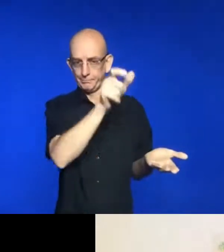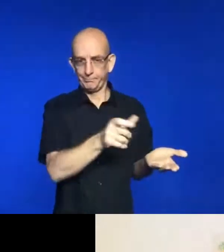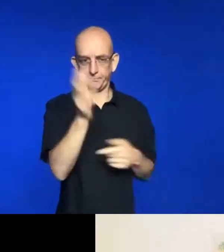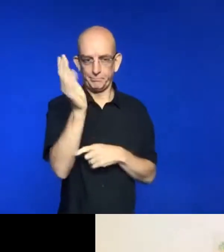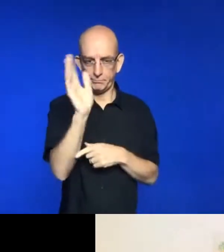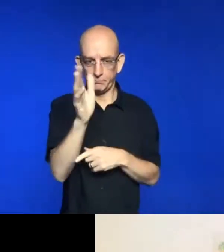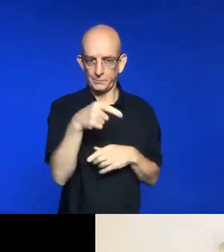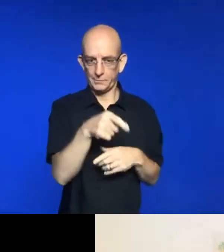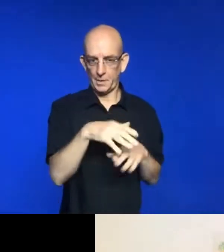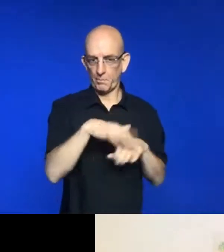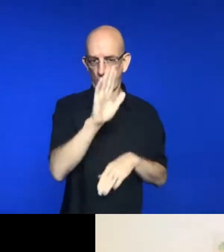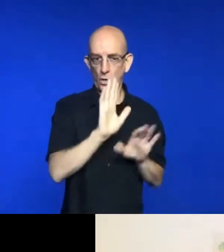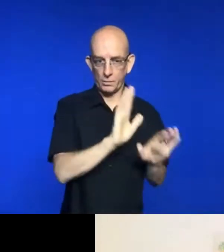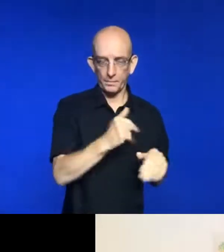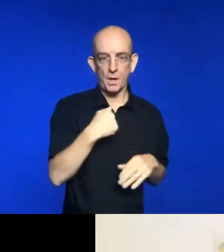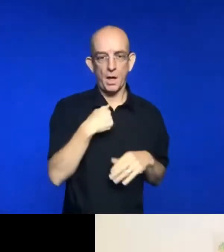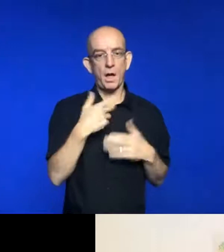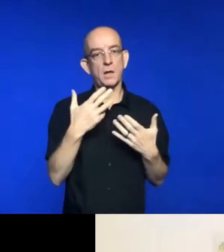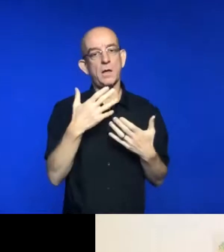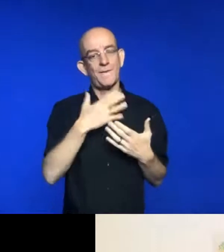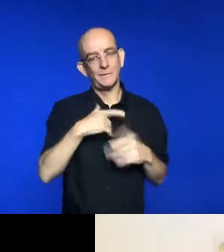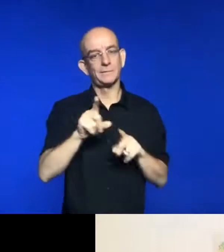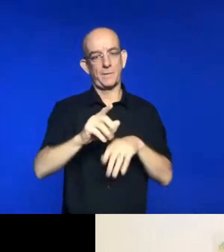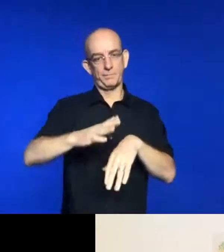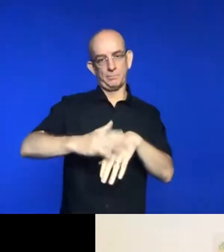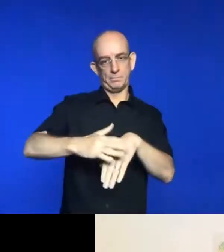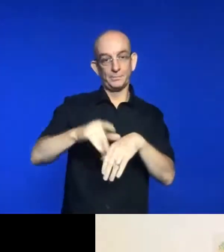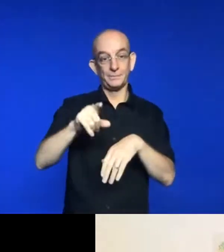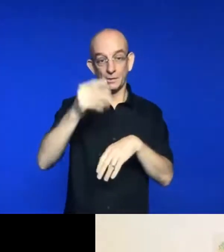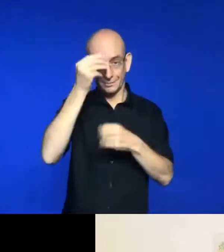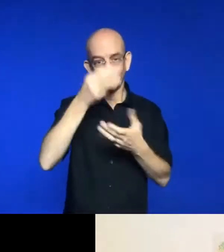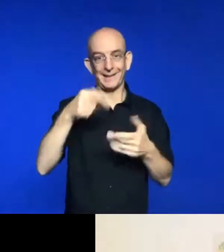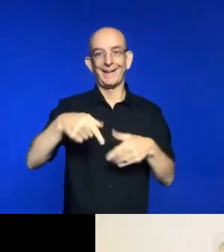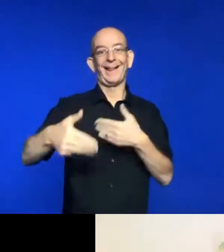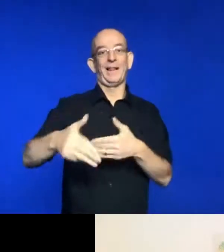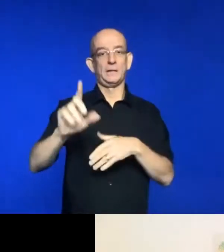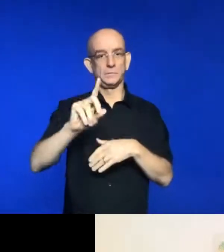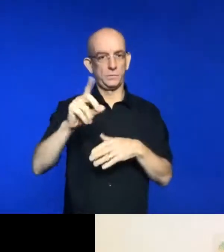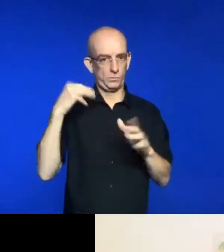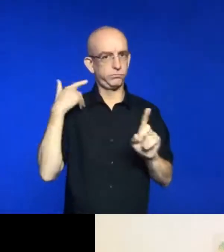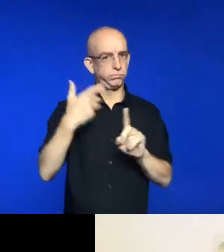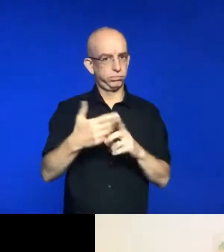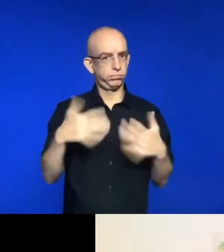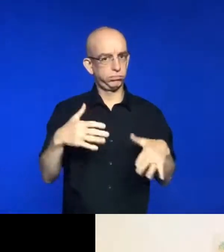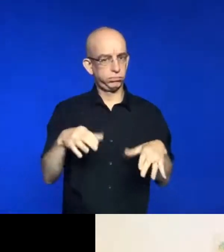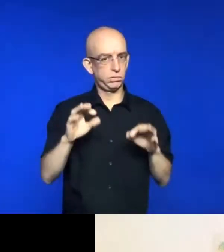us also an opportunity to bring the importance of inclusive